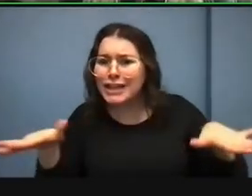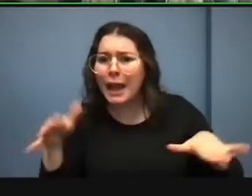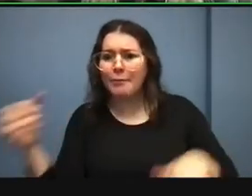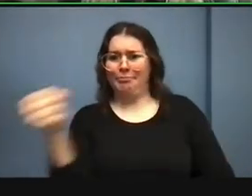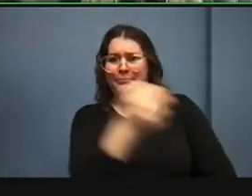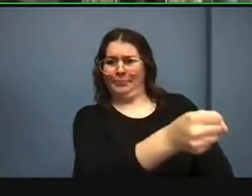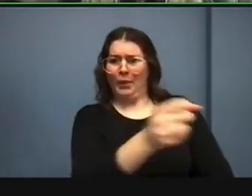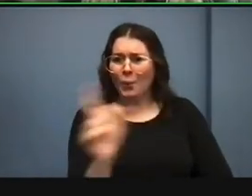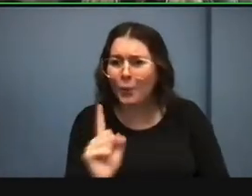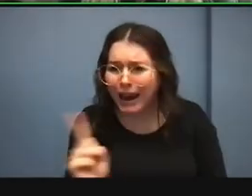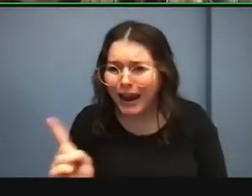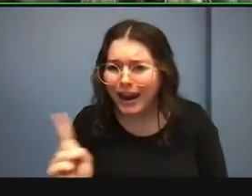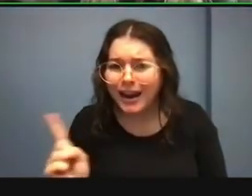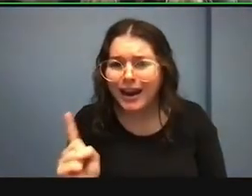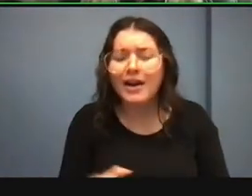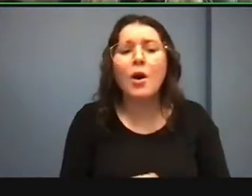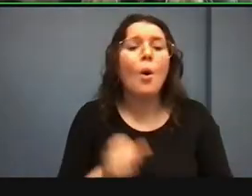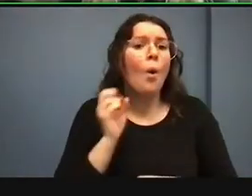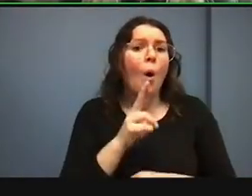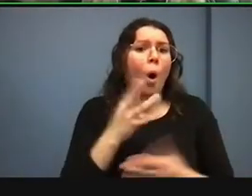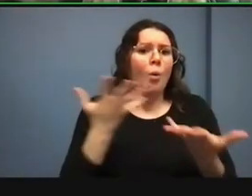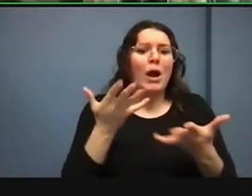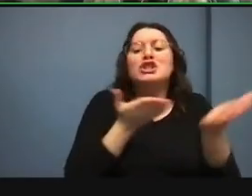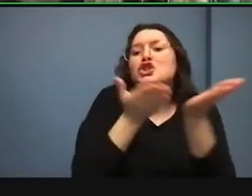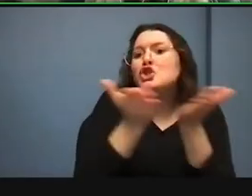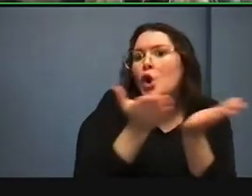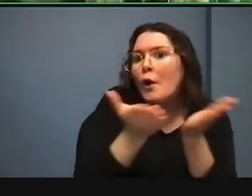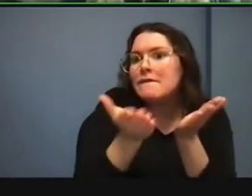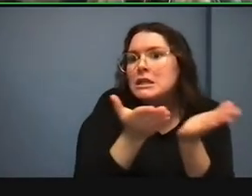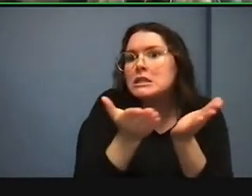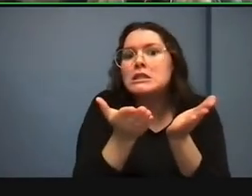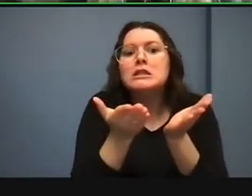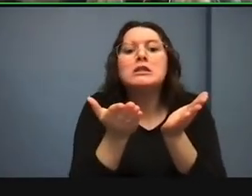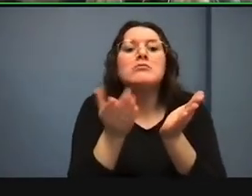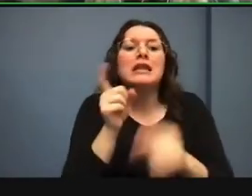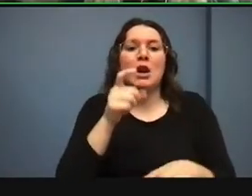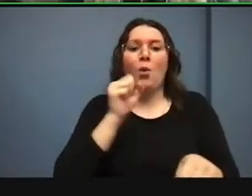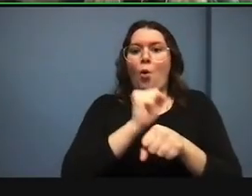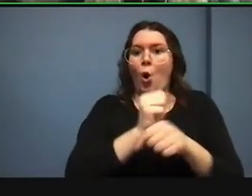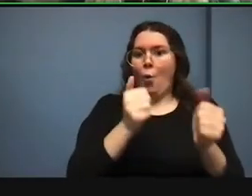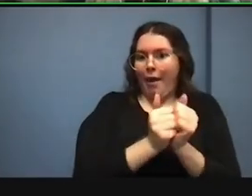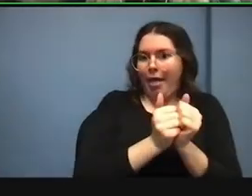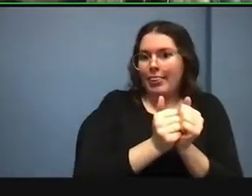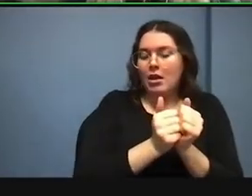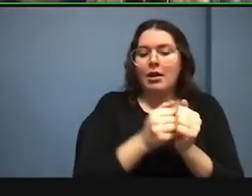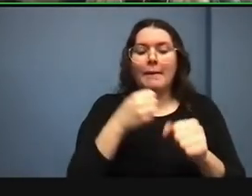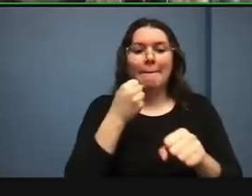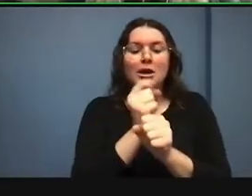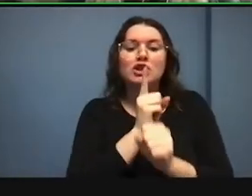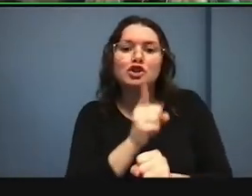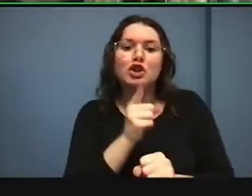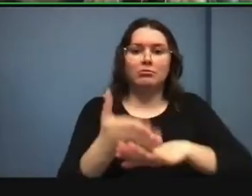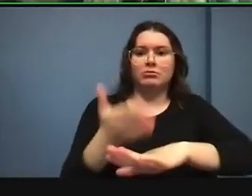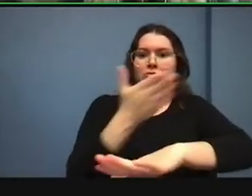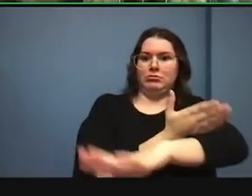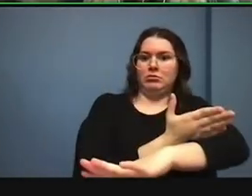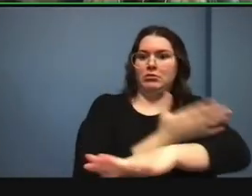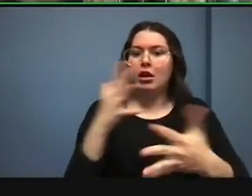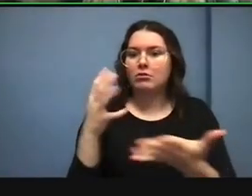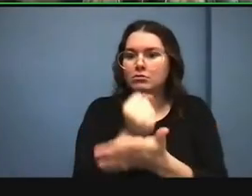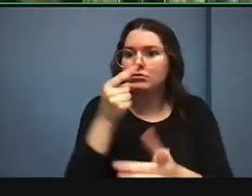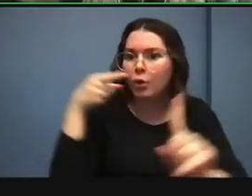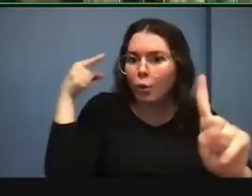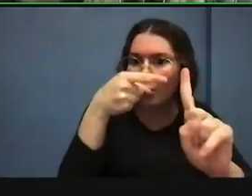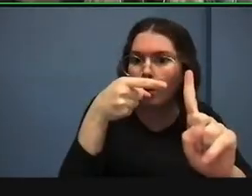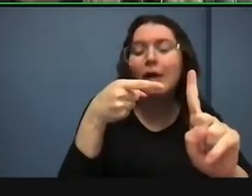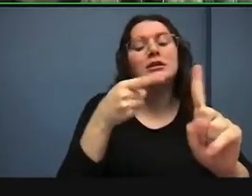placed, or what kind of service providers they need to be working with in order to make progress on that goal, that's a